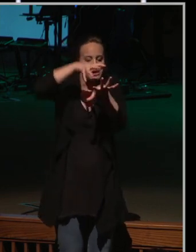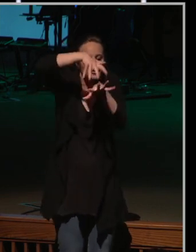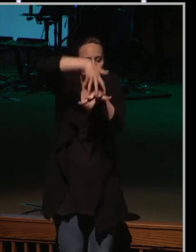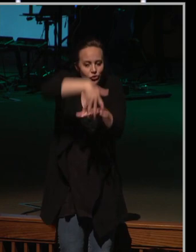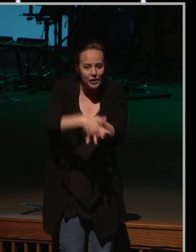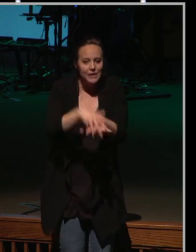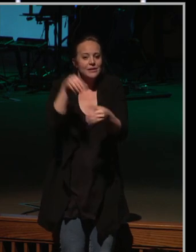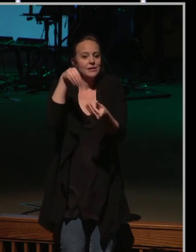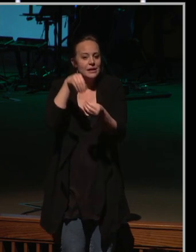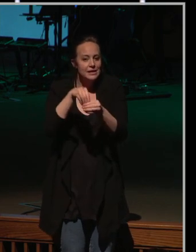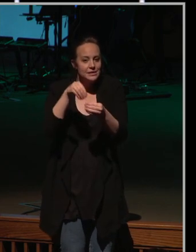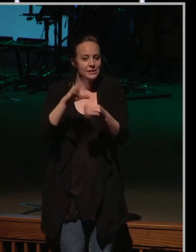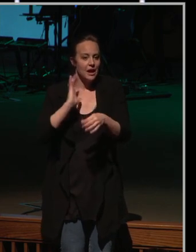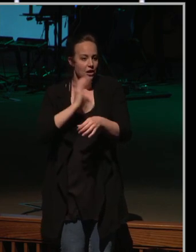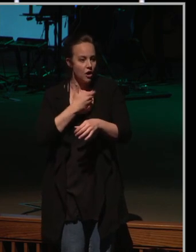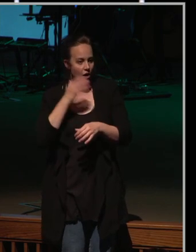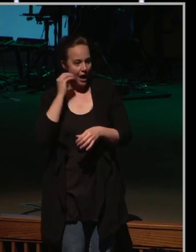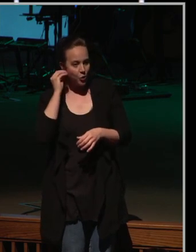life.